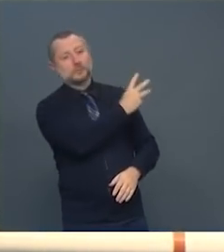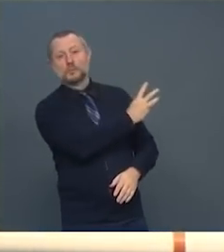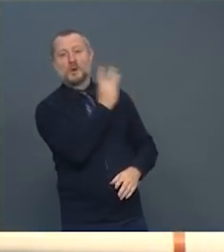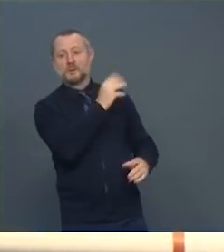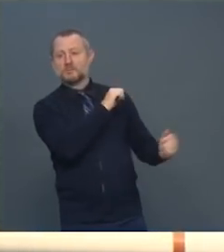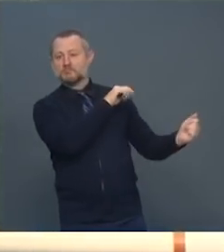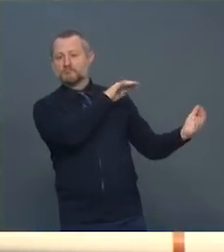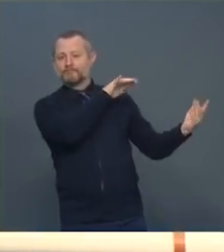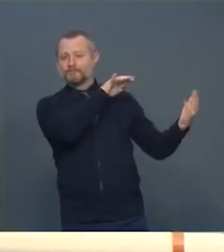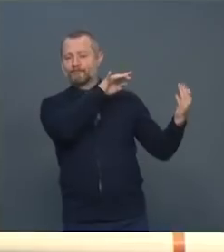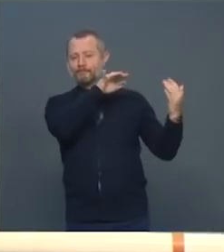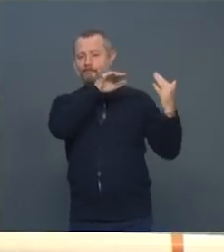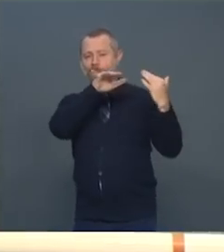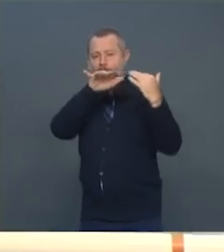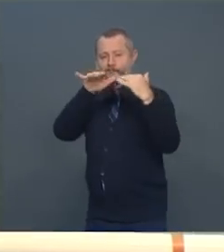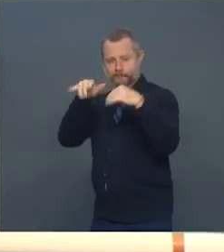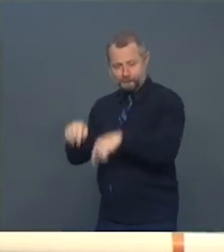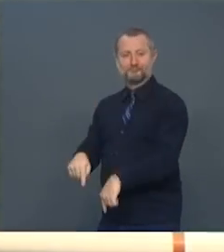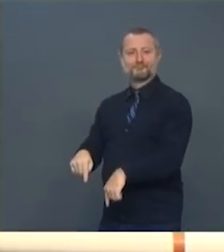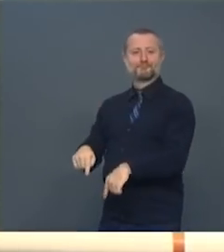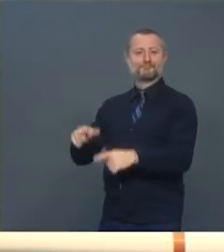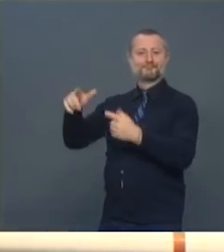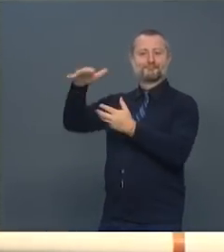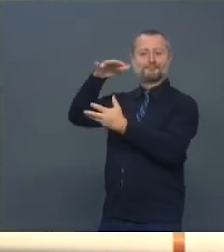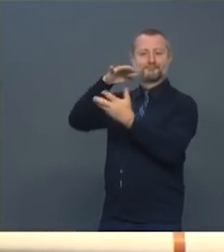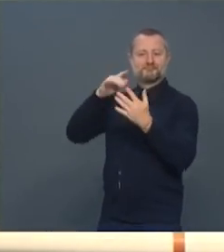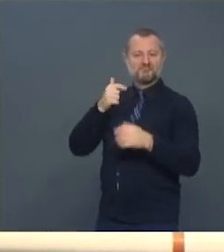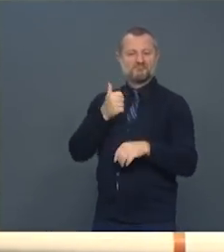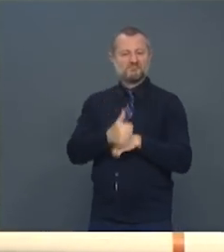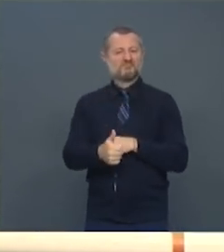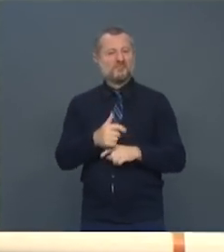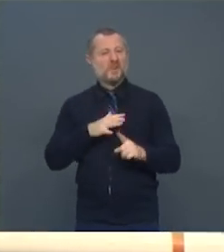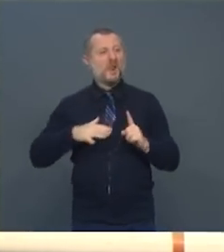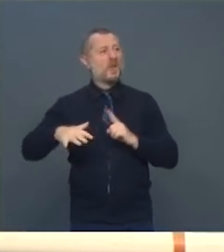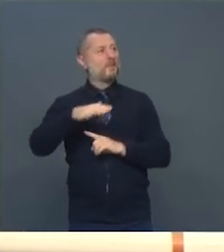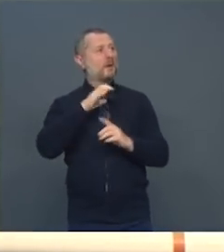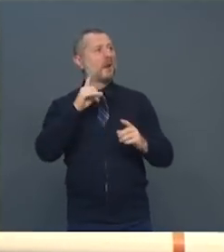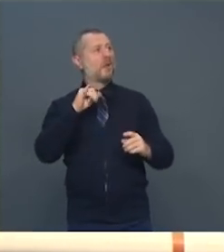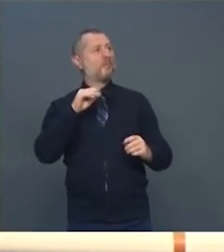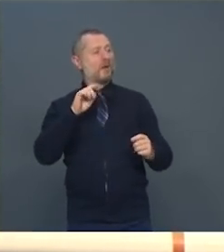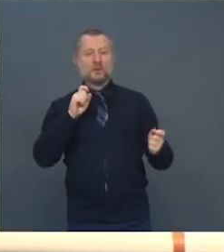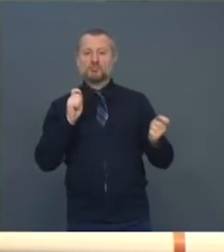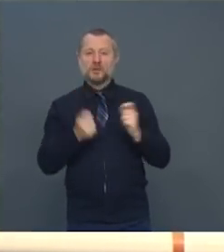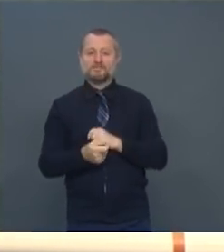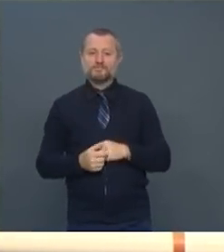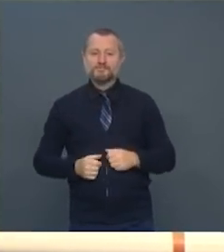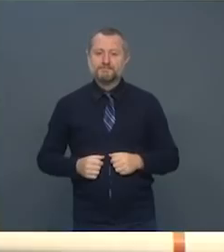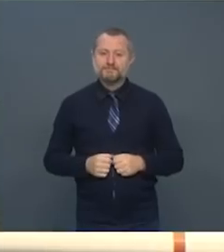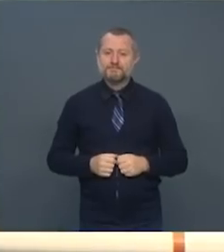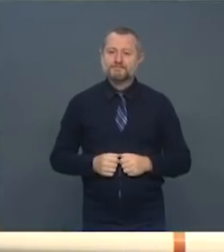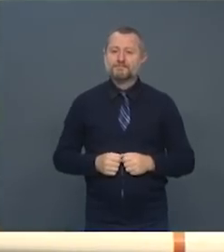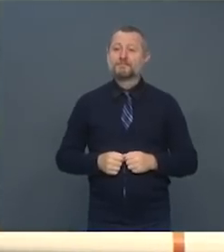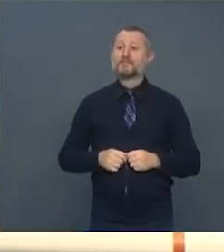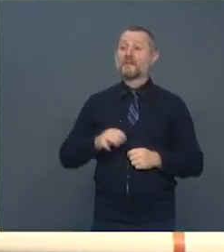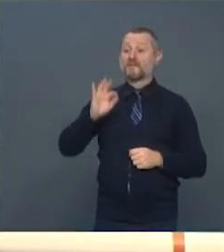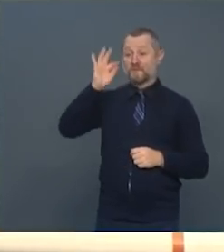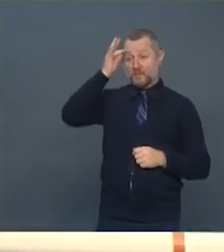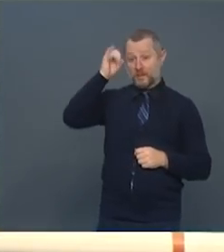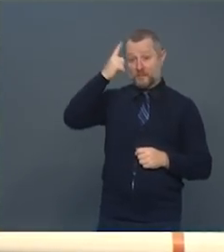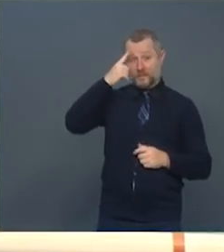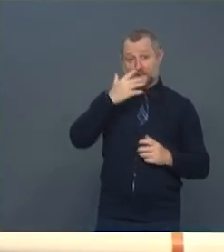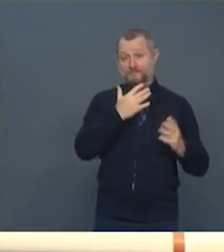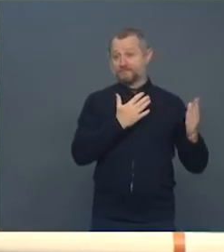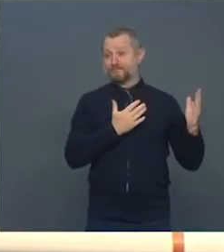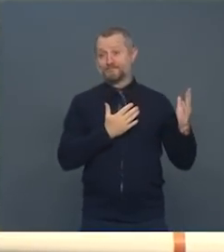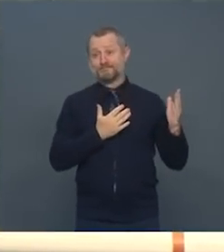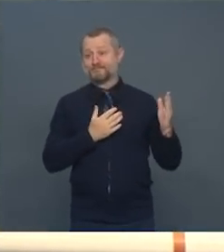burning as a result of climate change. As the governor noted, you have a federal government that either doesn't care